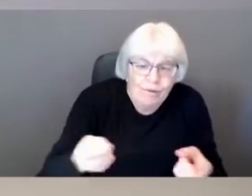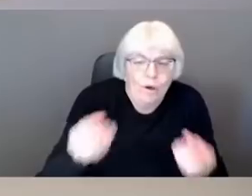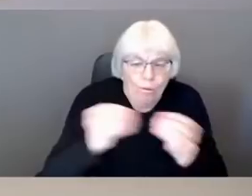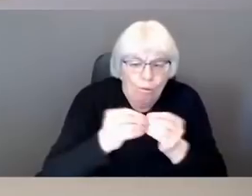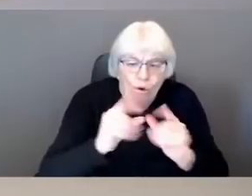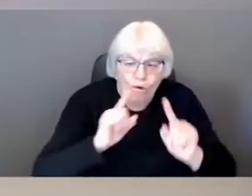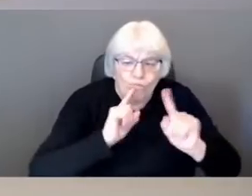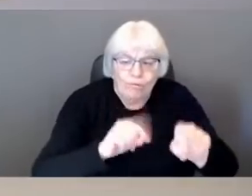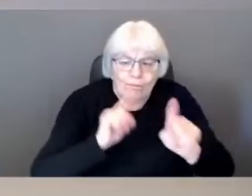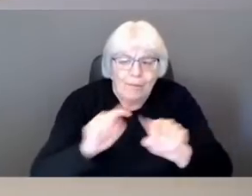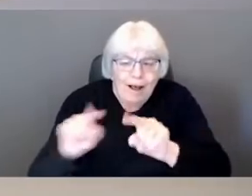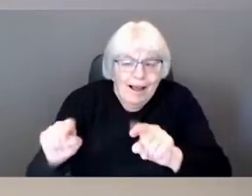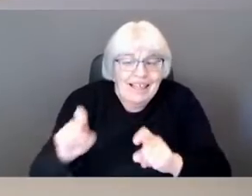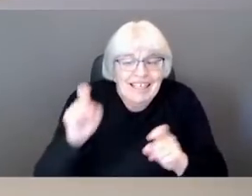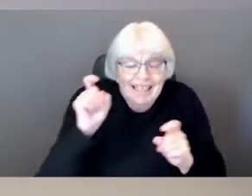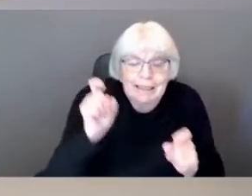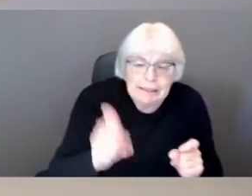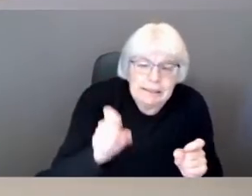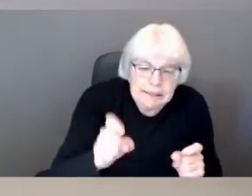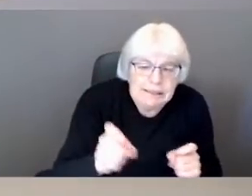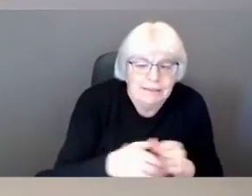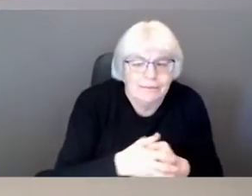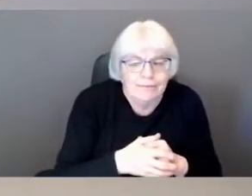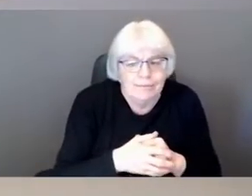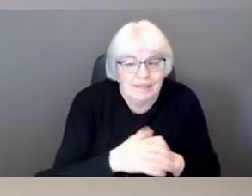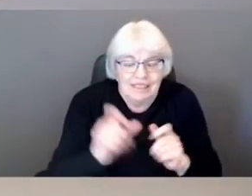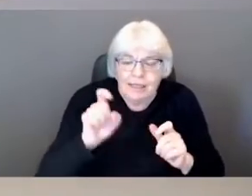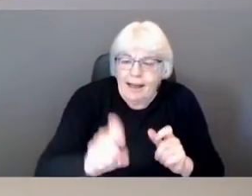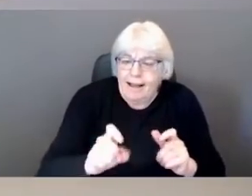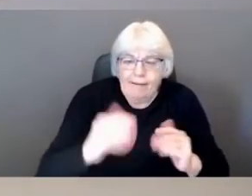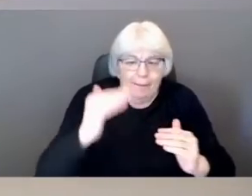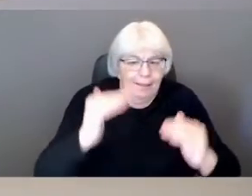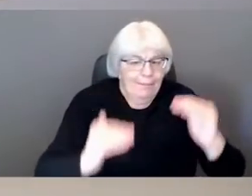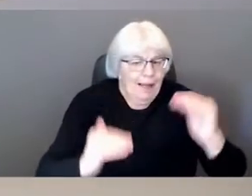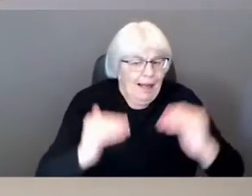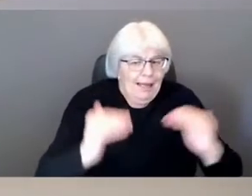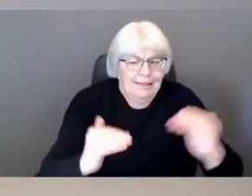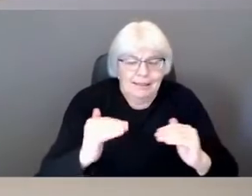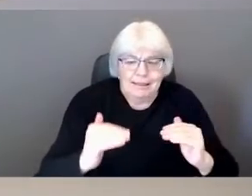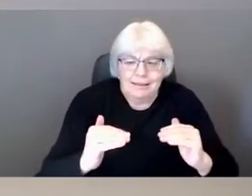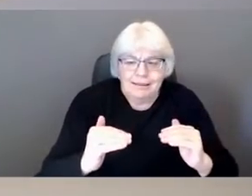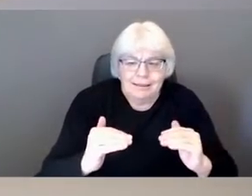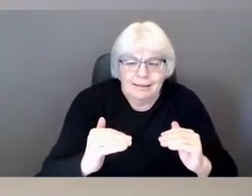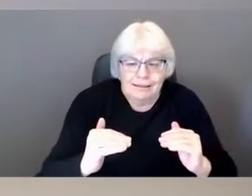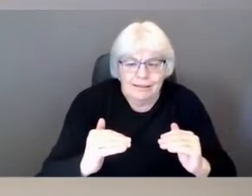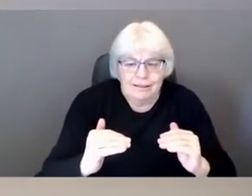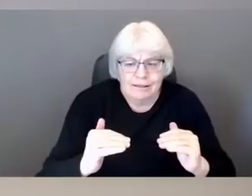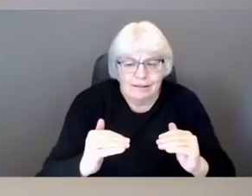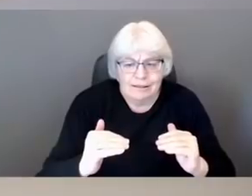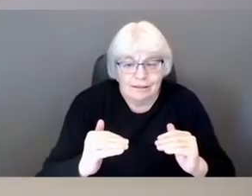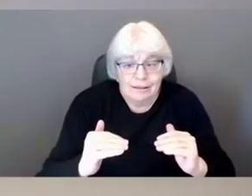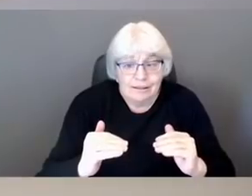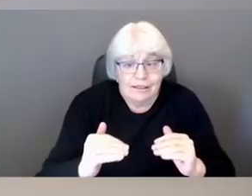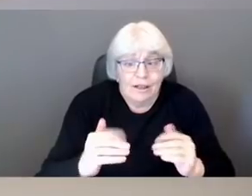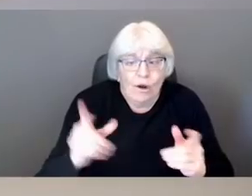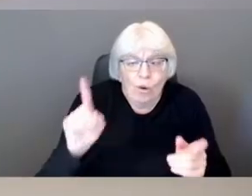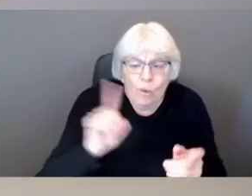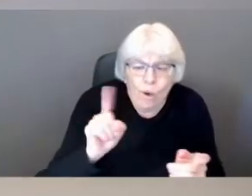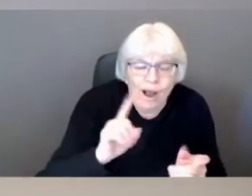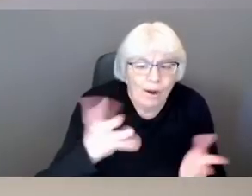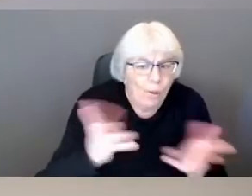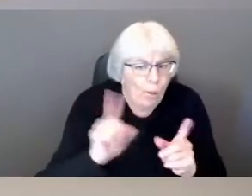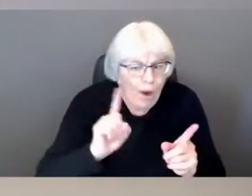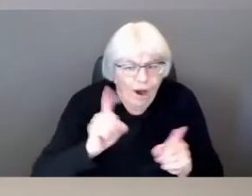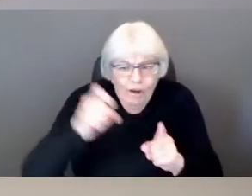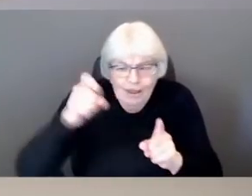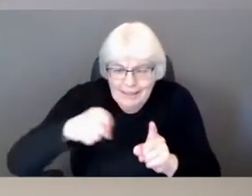but trying to balance where the testing is needed the most at that particular time, and it's hard